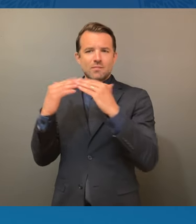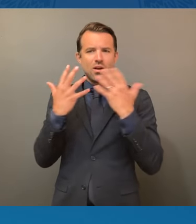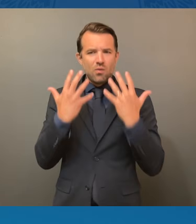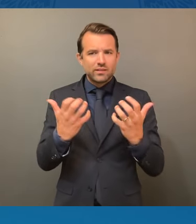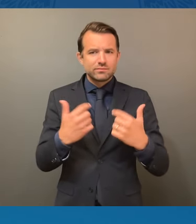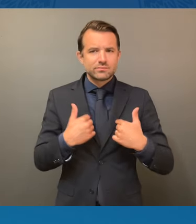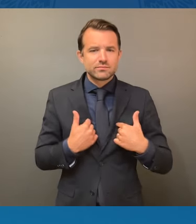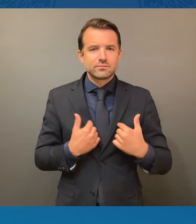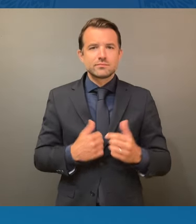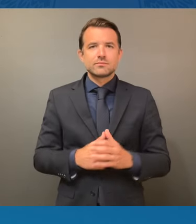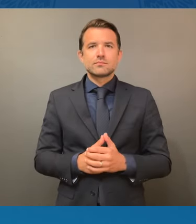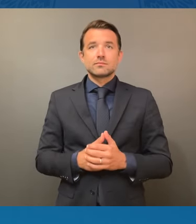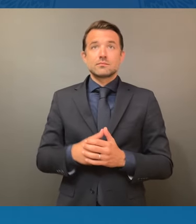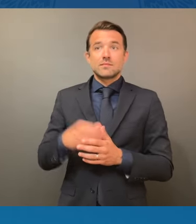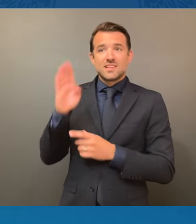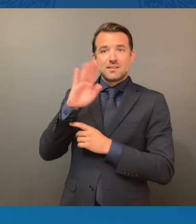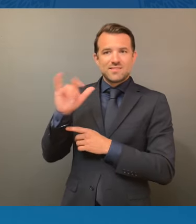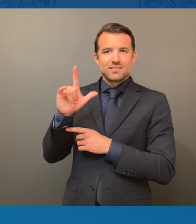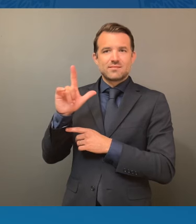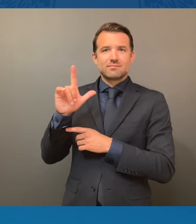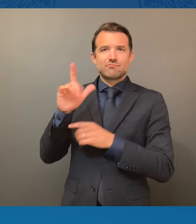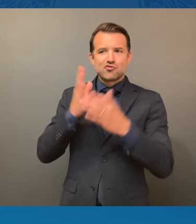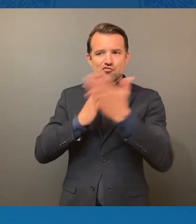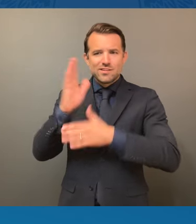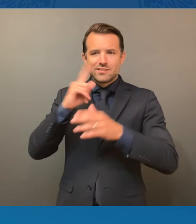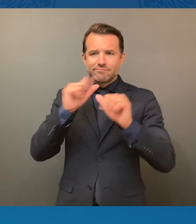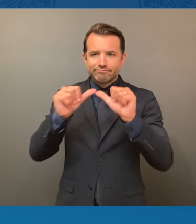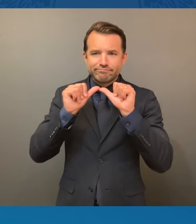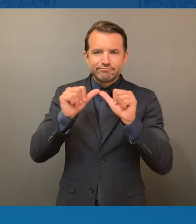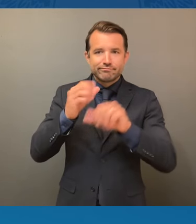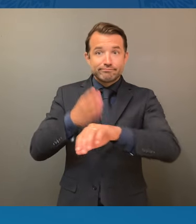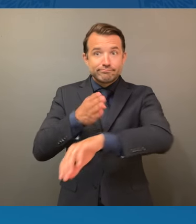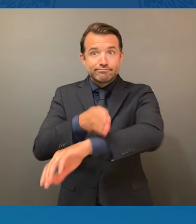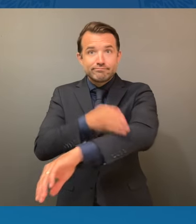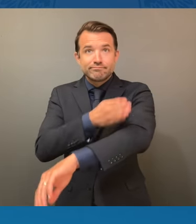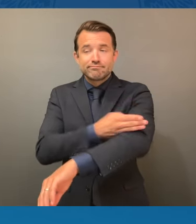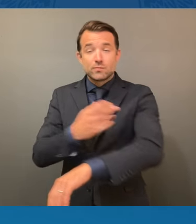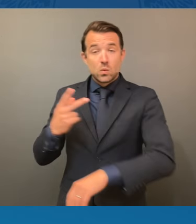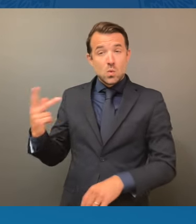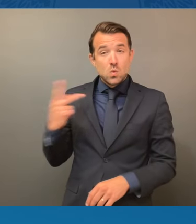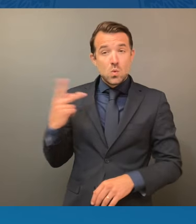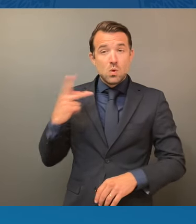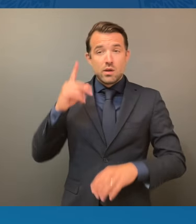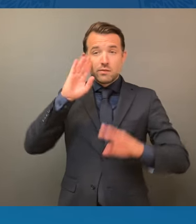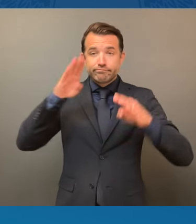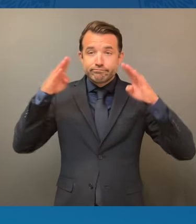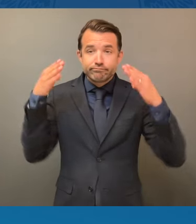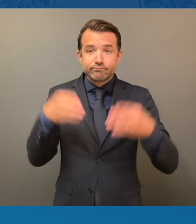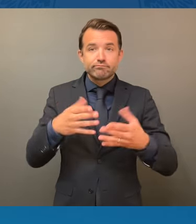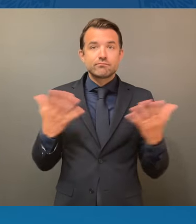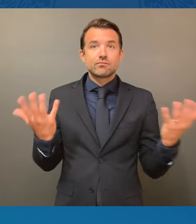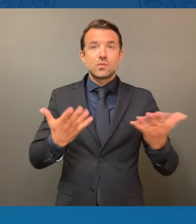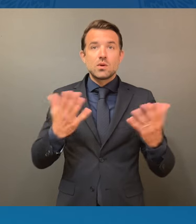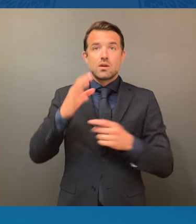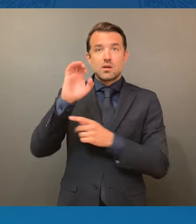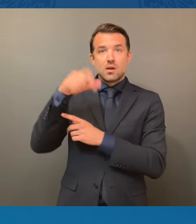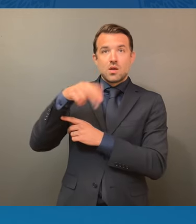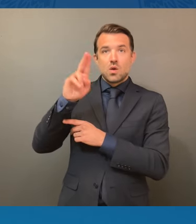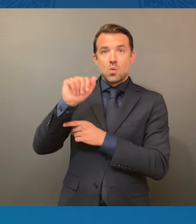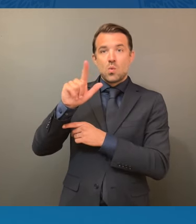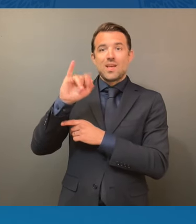rights, President Biden and I have put equity at the center of all that we do. And